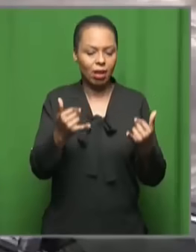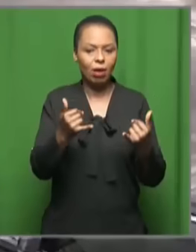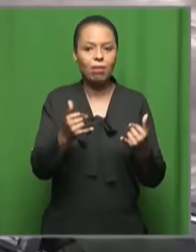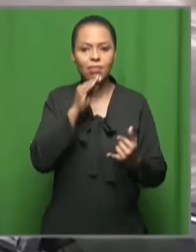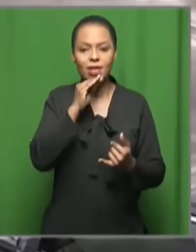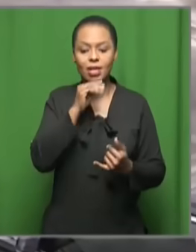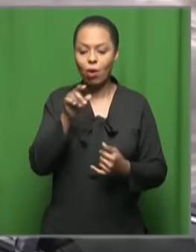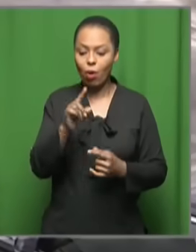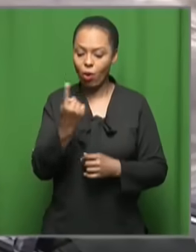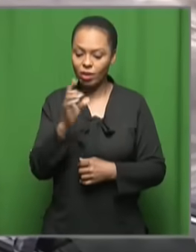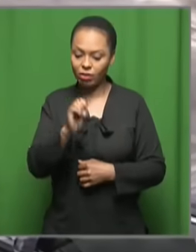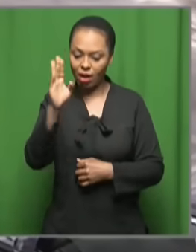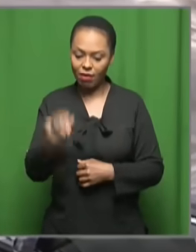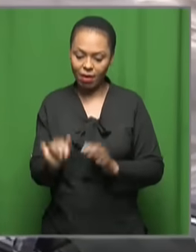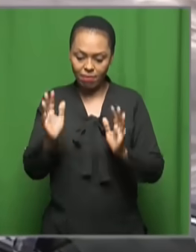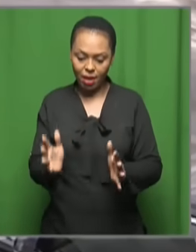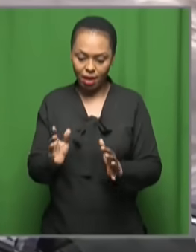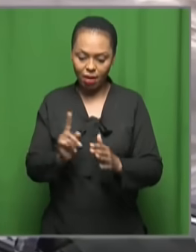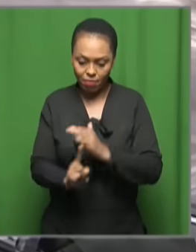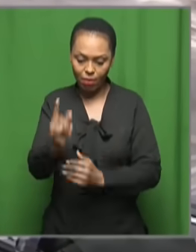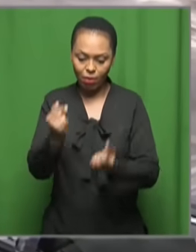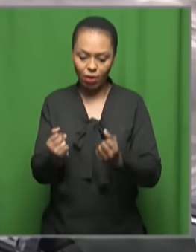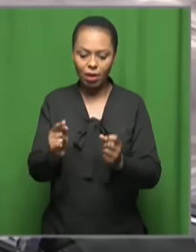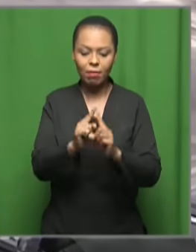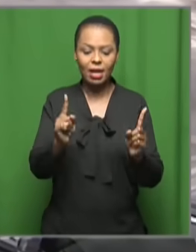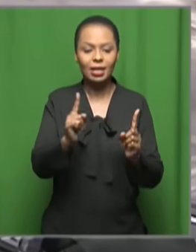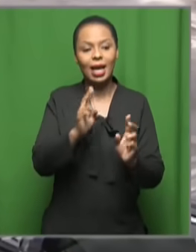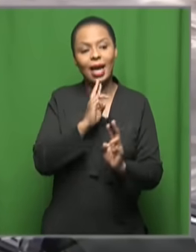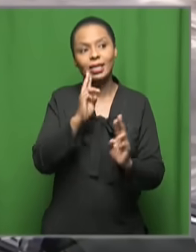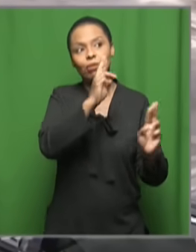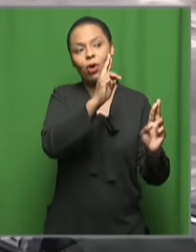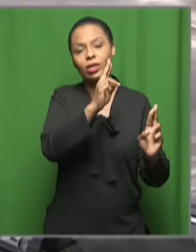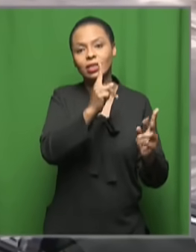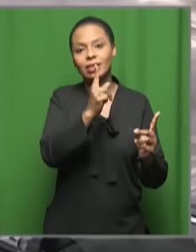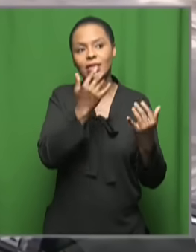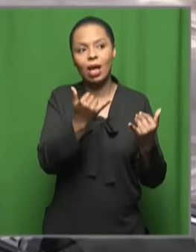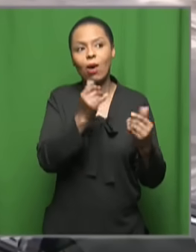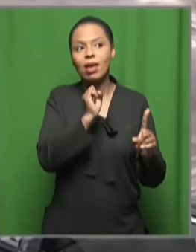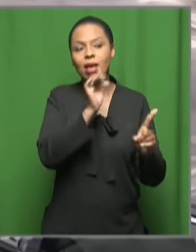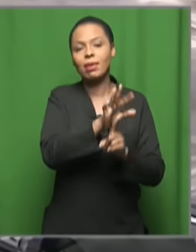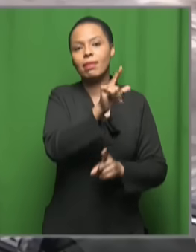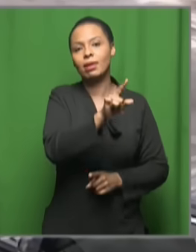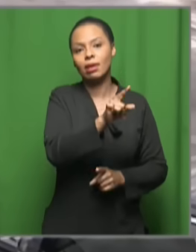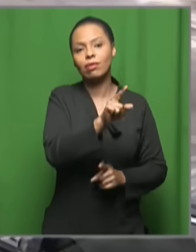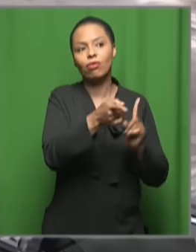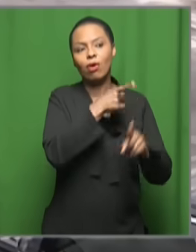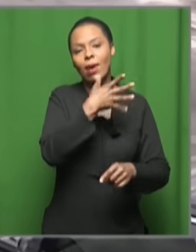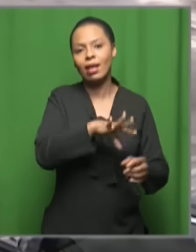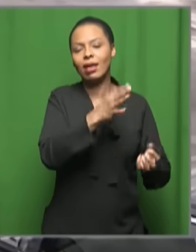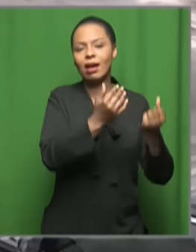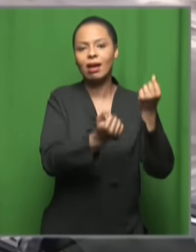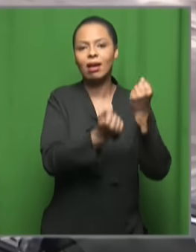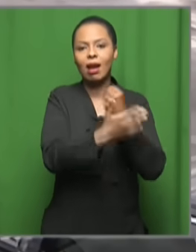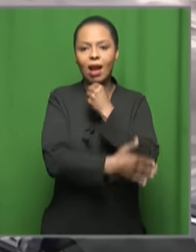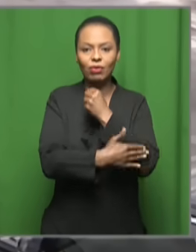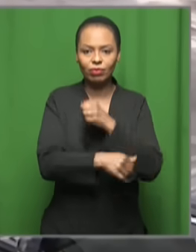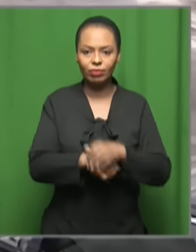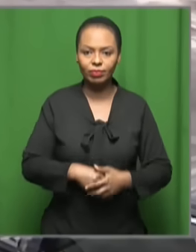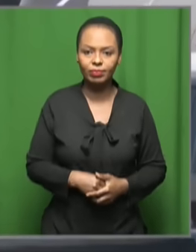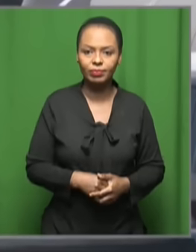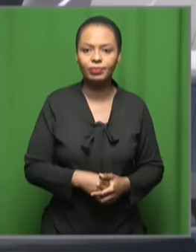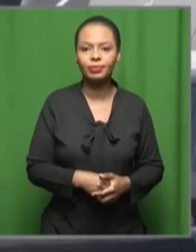also your response is also being implemented in another country. Yeah. So as we talk to Dr. Frank Lekaba, what you're seeing on your